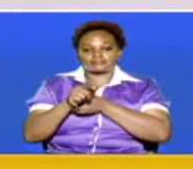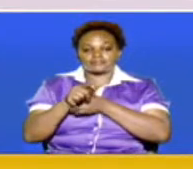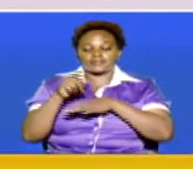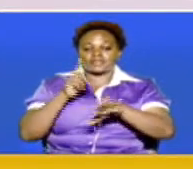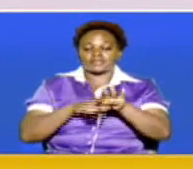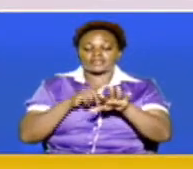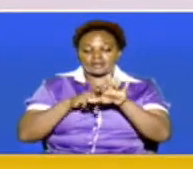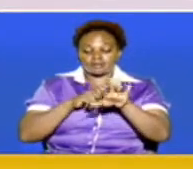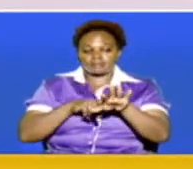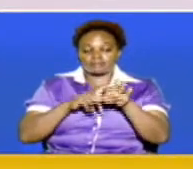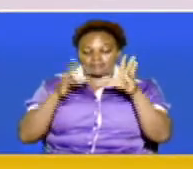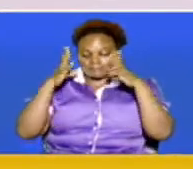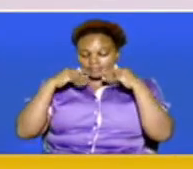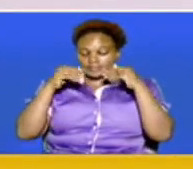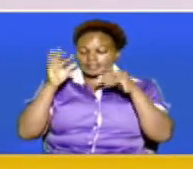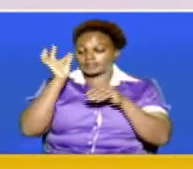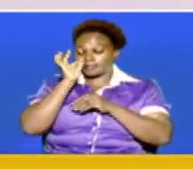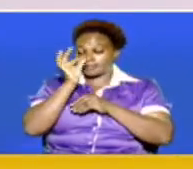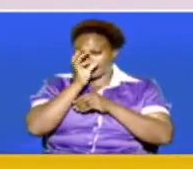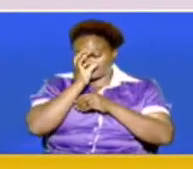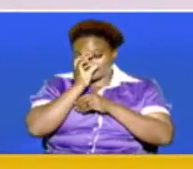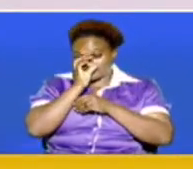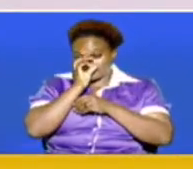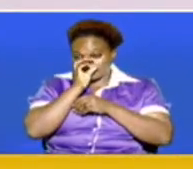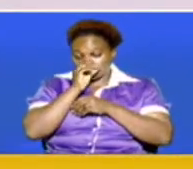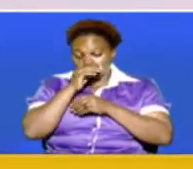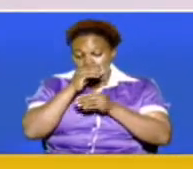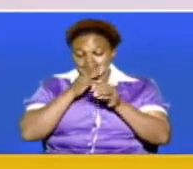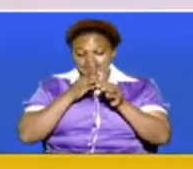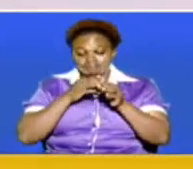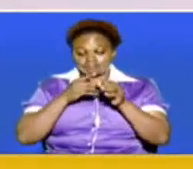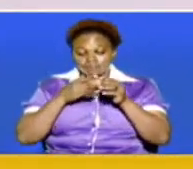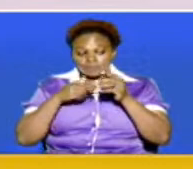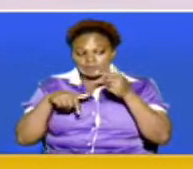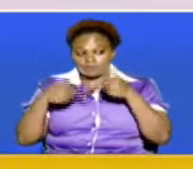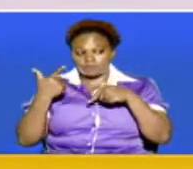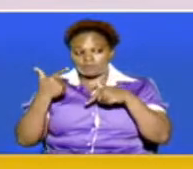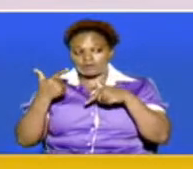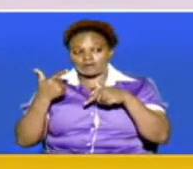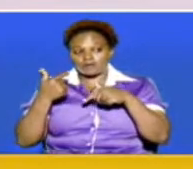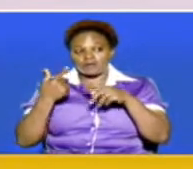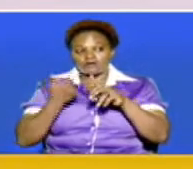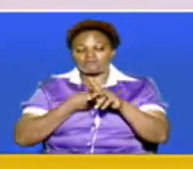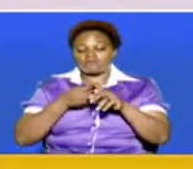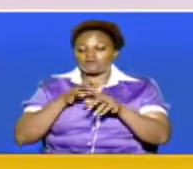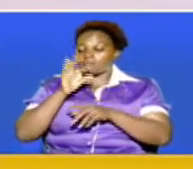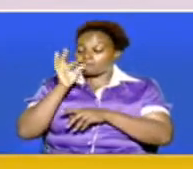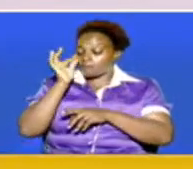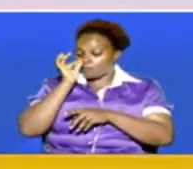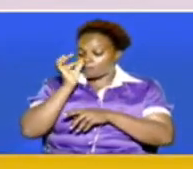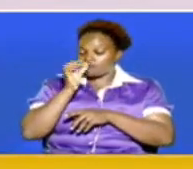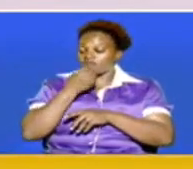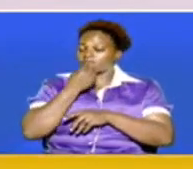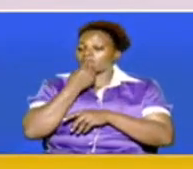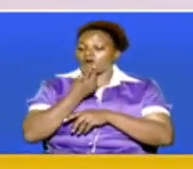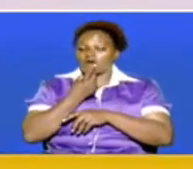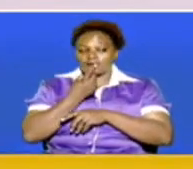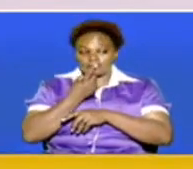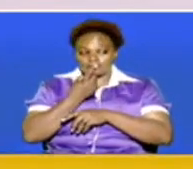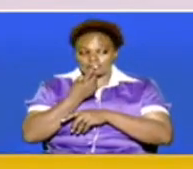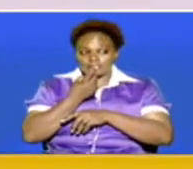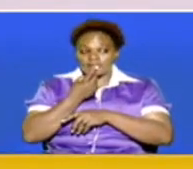when President Mwai Kibaki took over from Daniel Arap Moi,